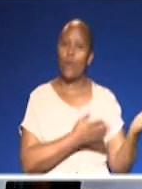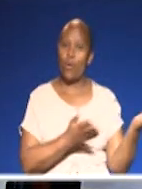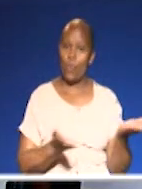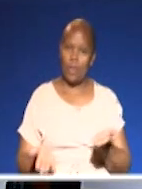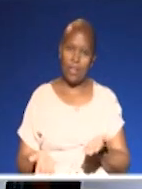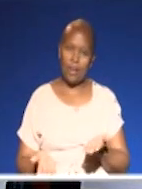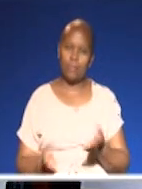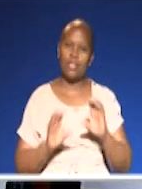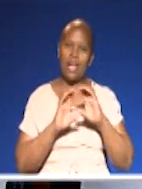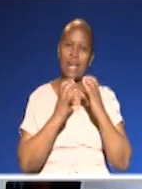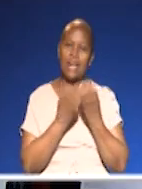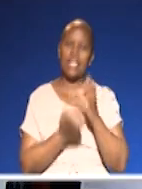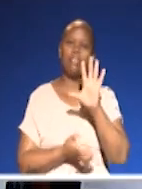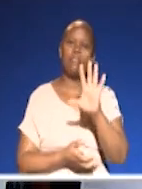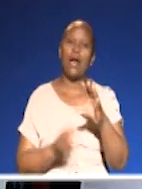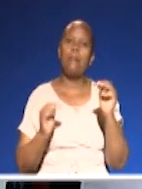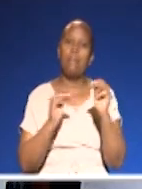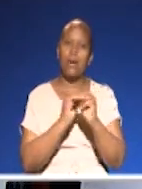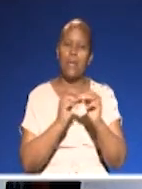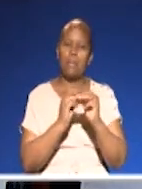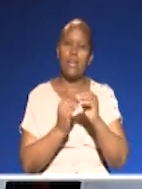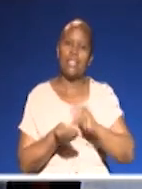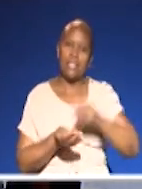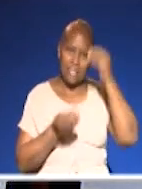Welcome, Class 5 Mathematics learner.